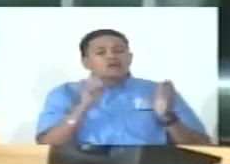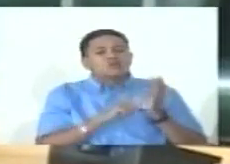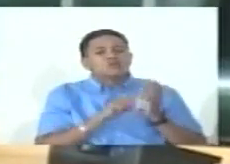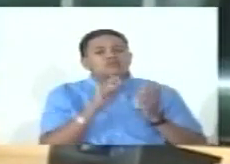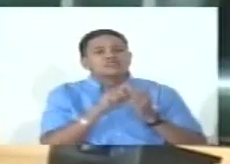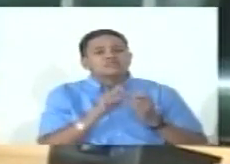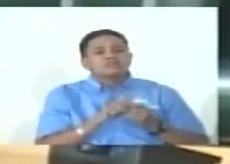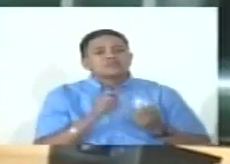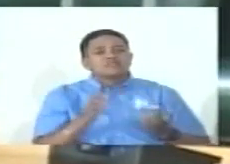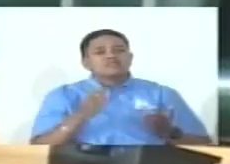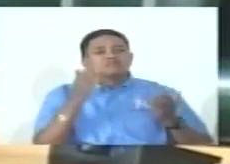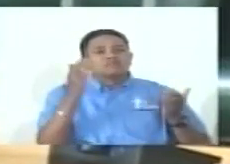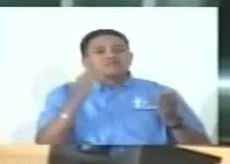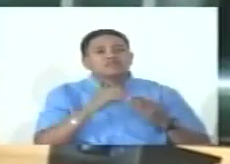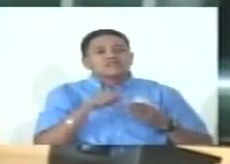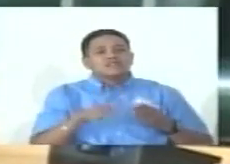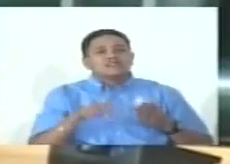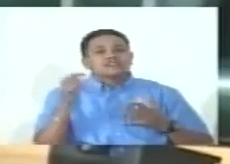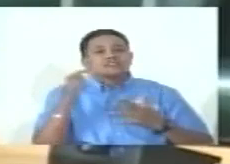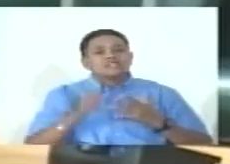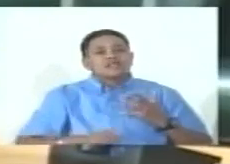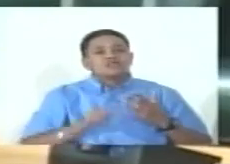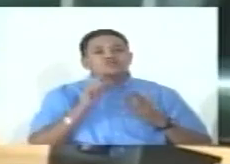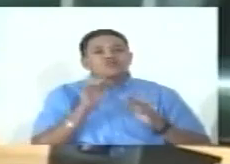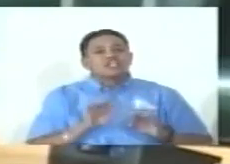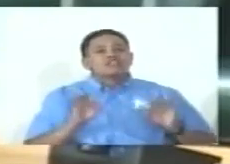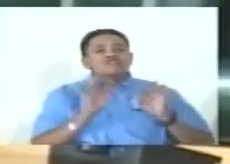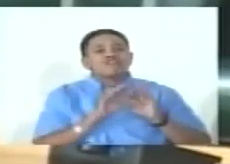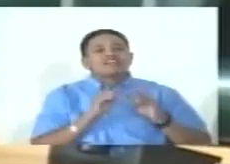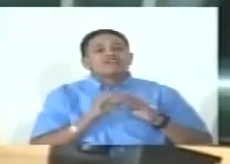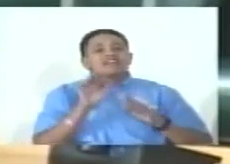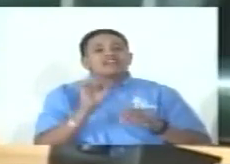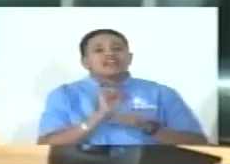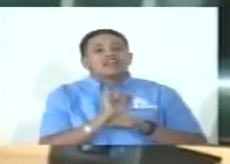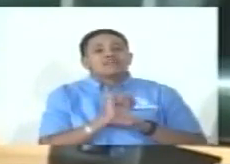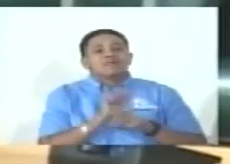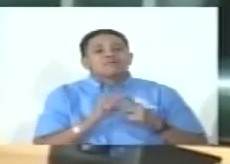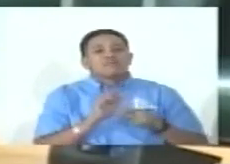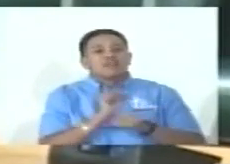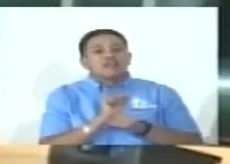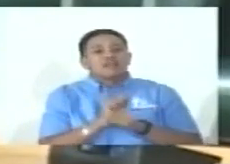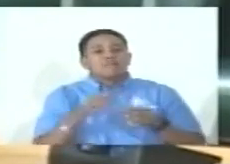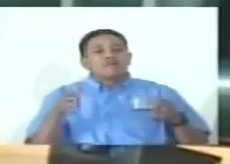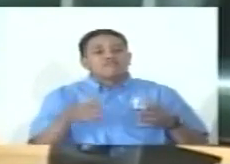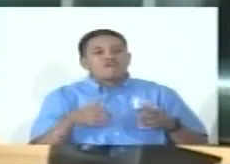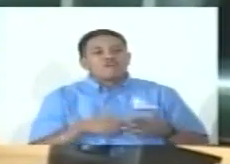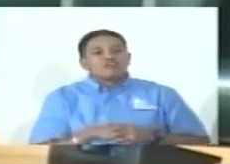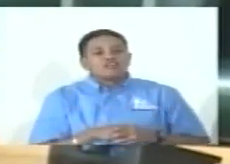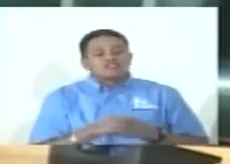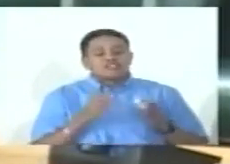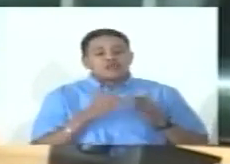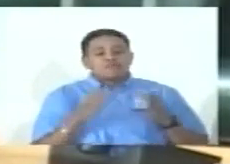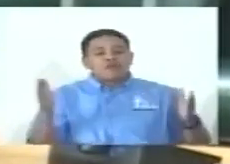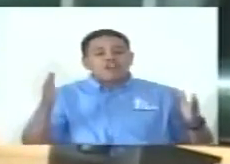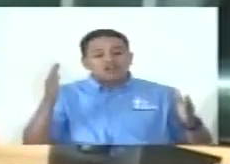these statutes that are quite relevant within the employment and the labor field. The broad consensus, sir, is that